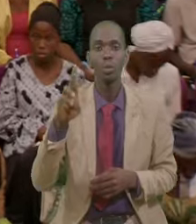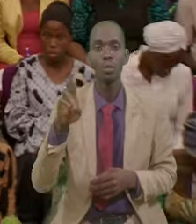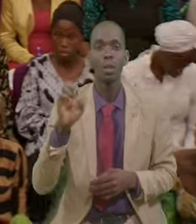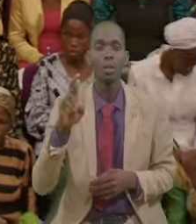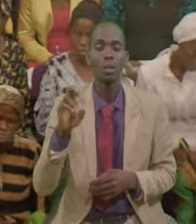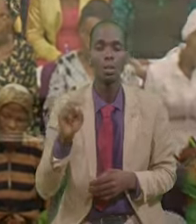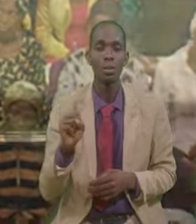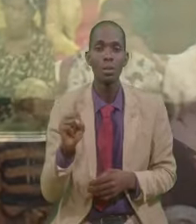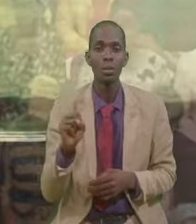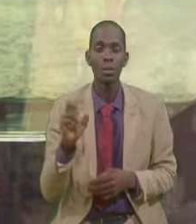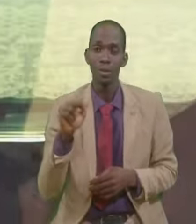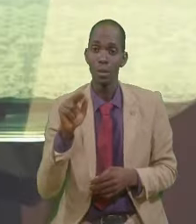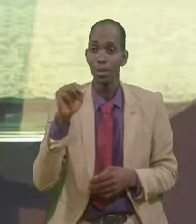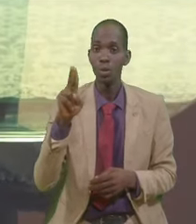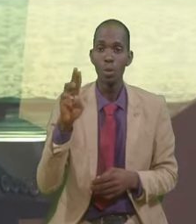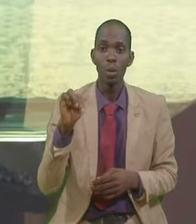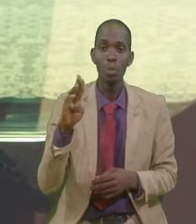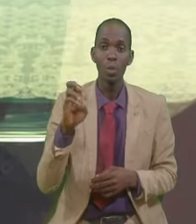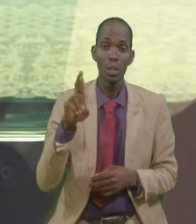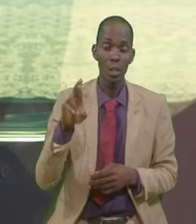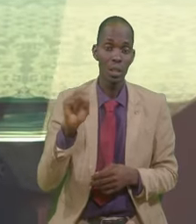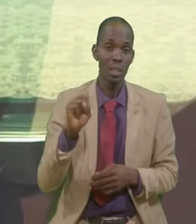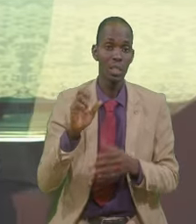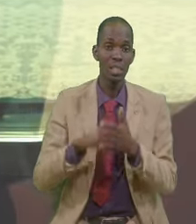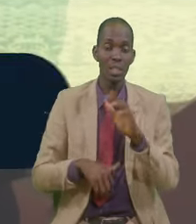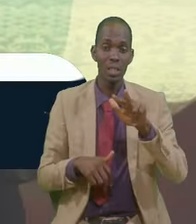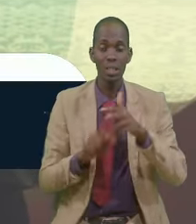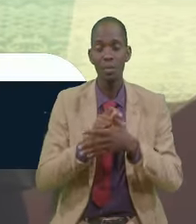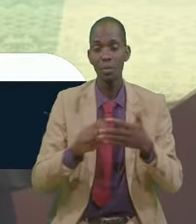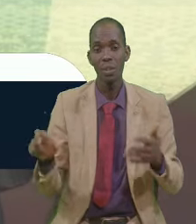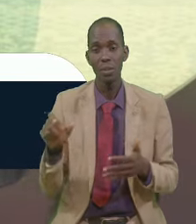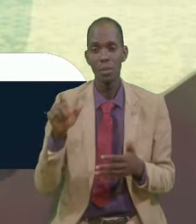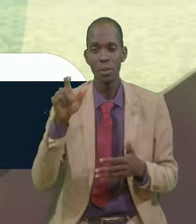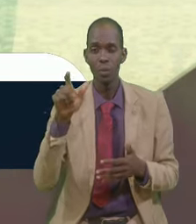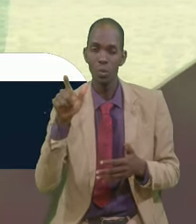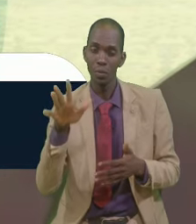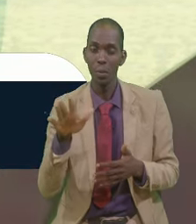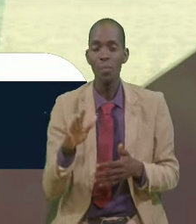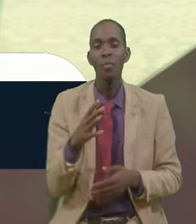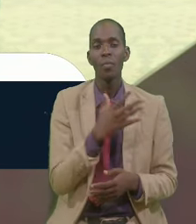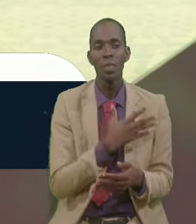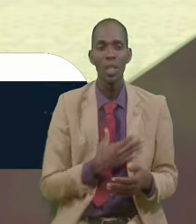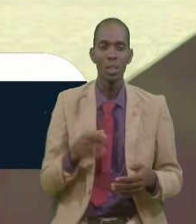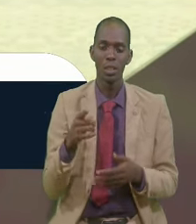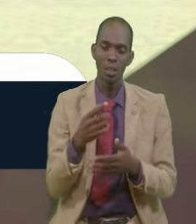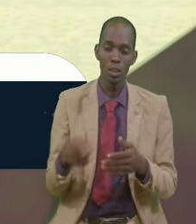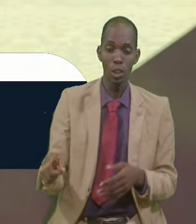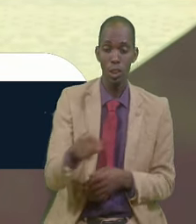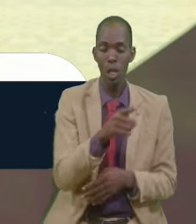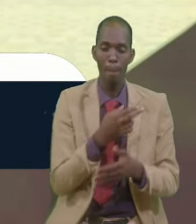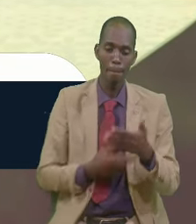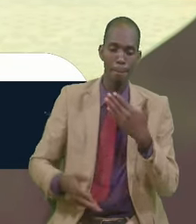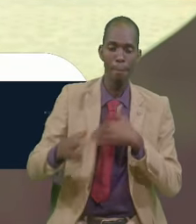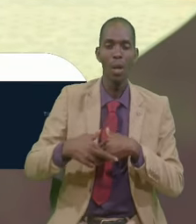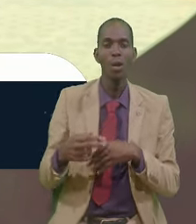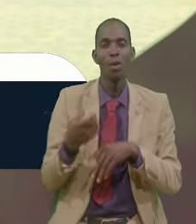chapter 13. I'm reading from verse 25. It says in verse 25, and they returned from searching the land